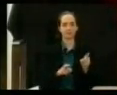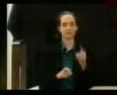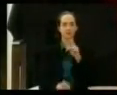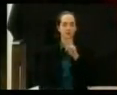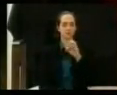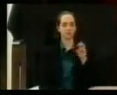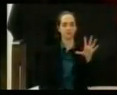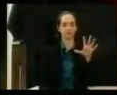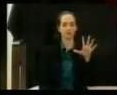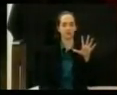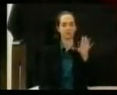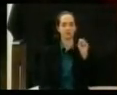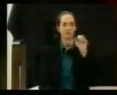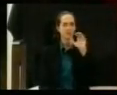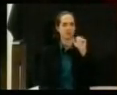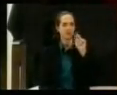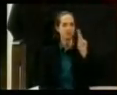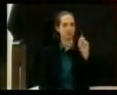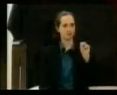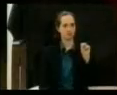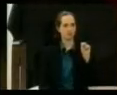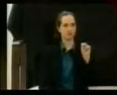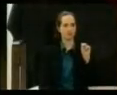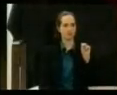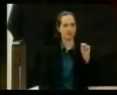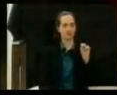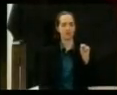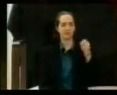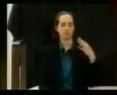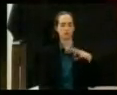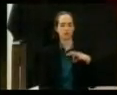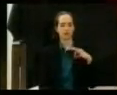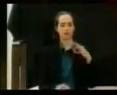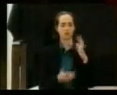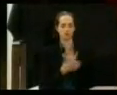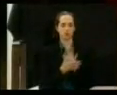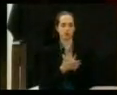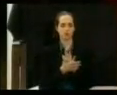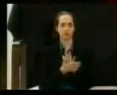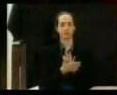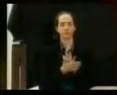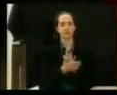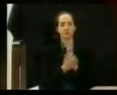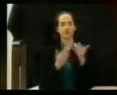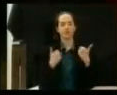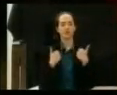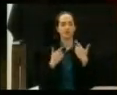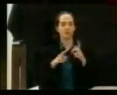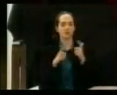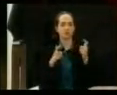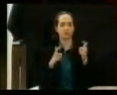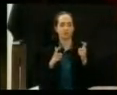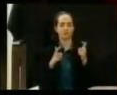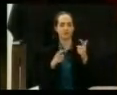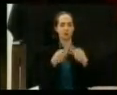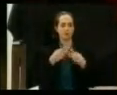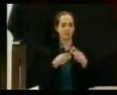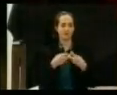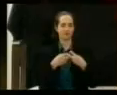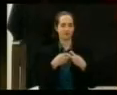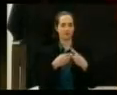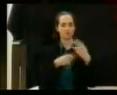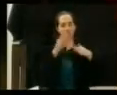accredited school, and they said the largest obstacle that we have is our facility and the limitations thereof.